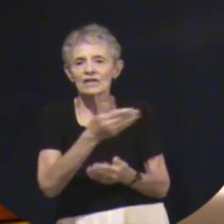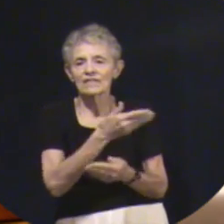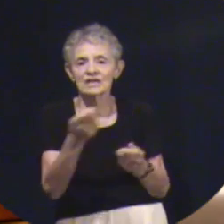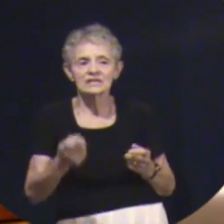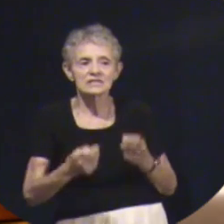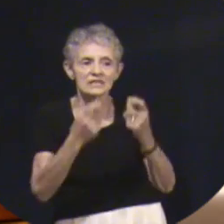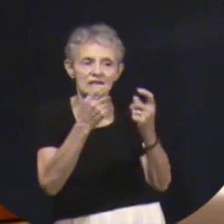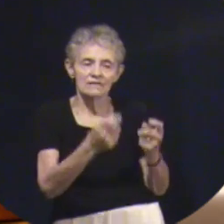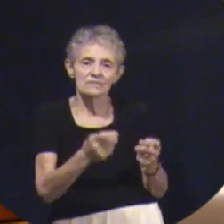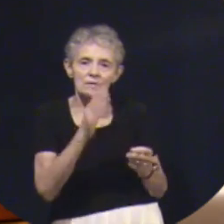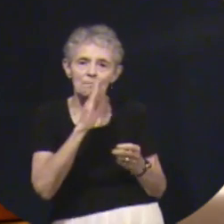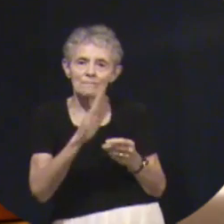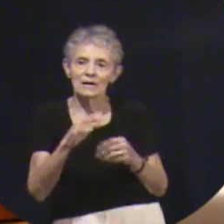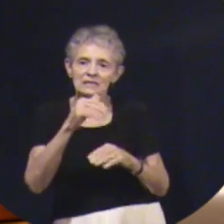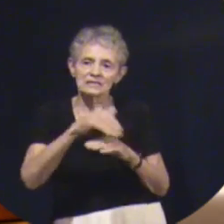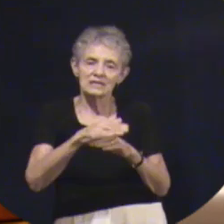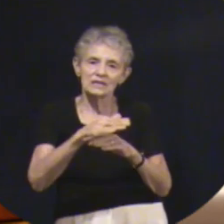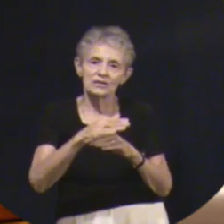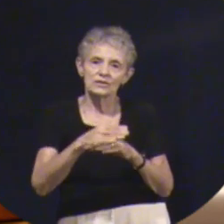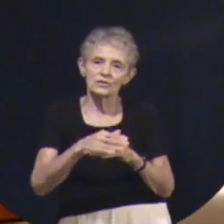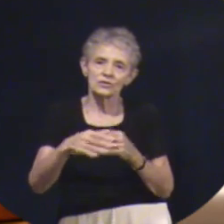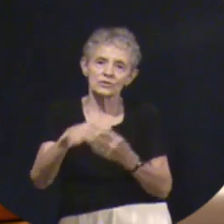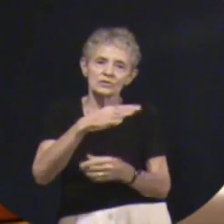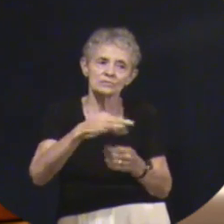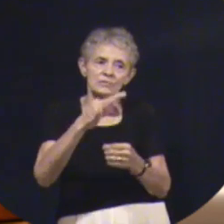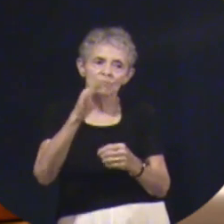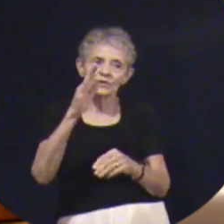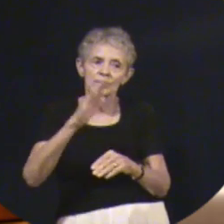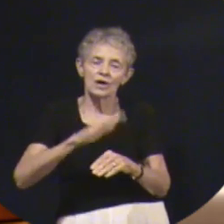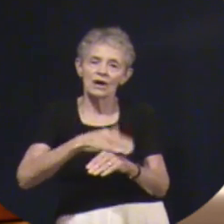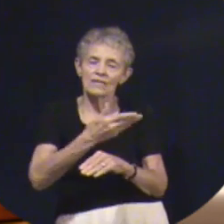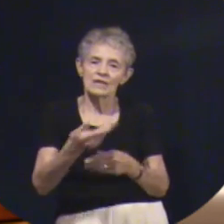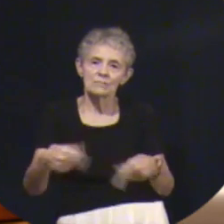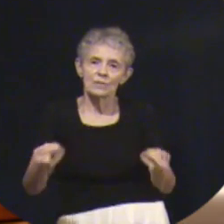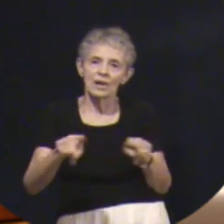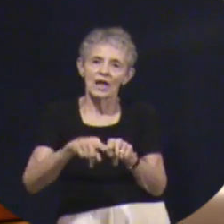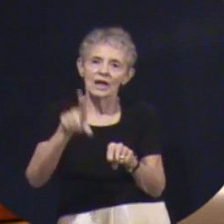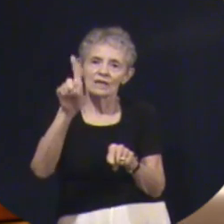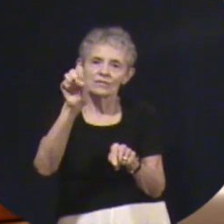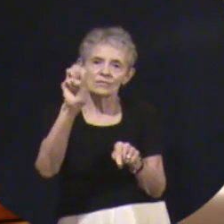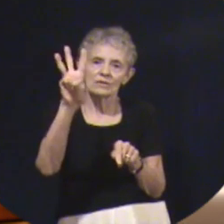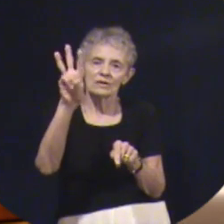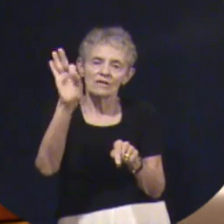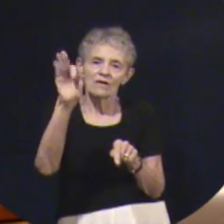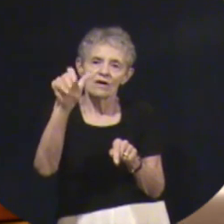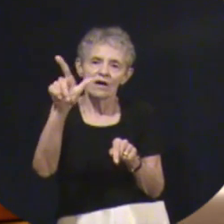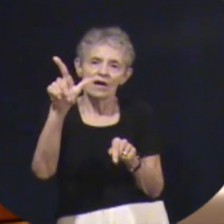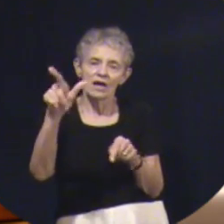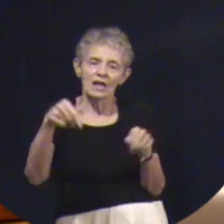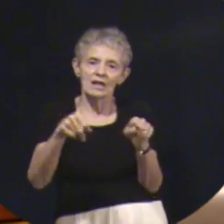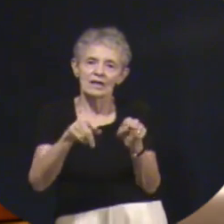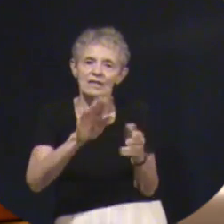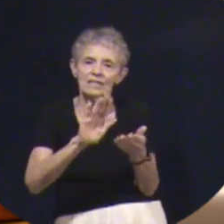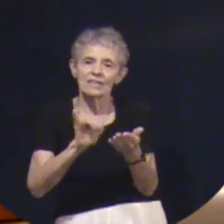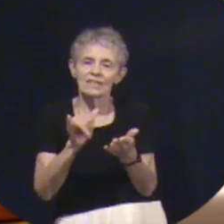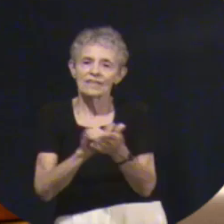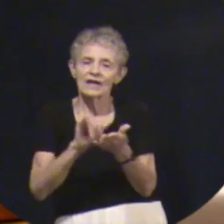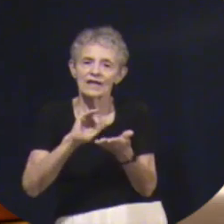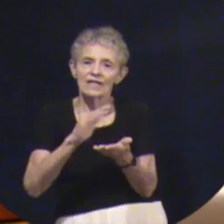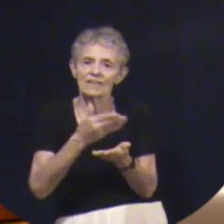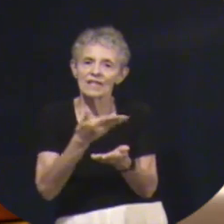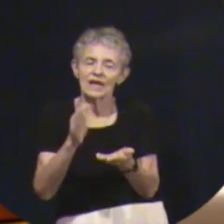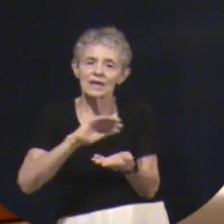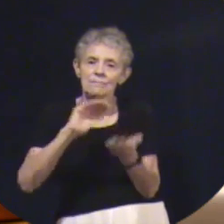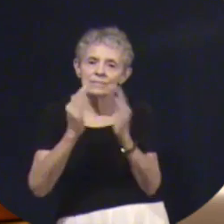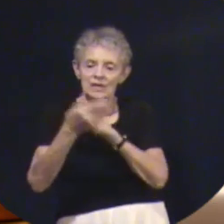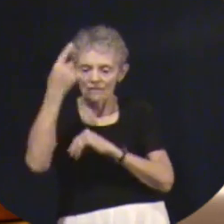gifts by sending down your Spirit upon them like the dewfall, that they may become for us the body